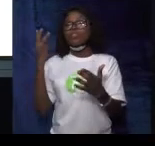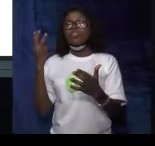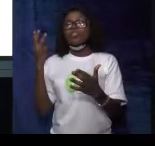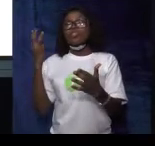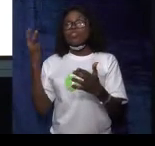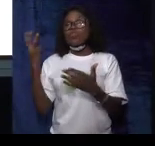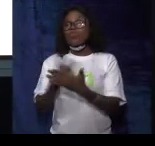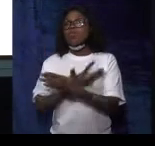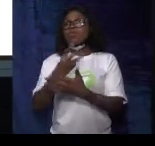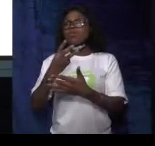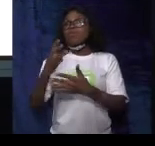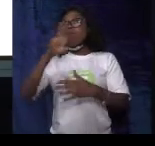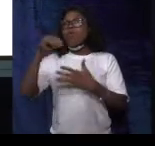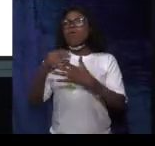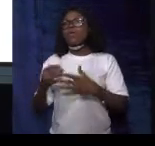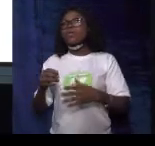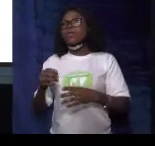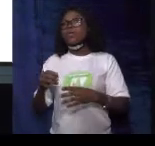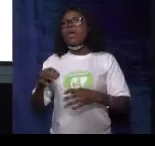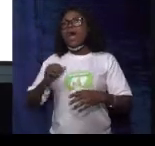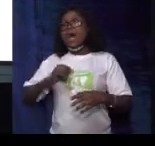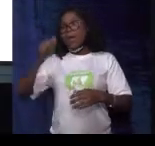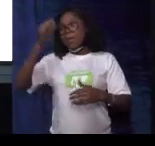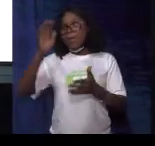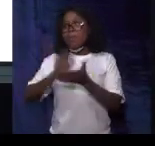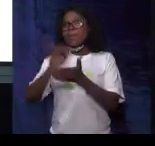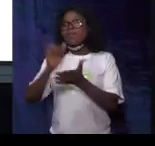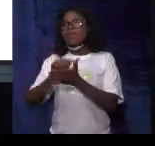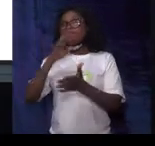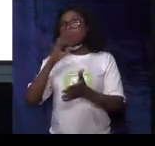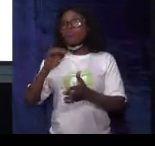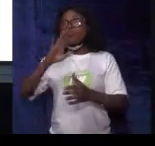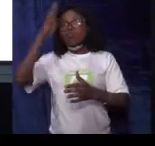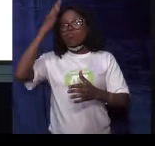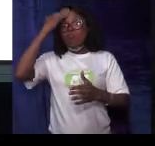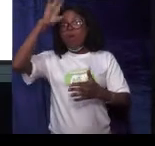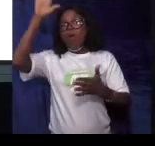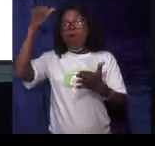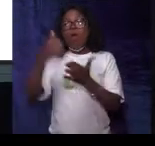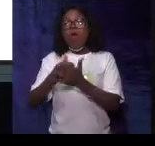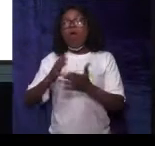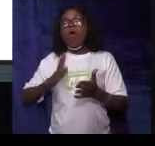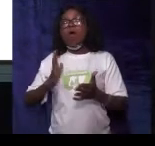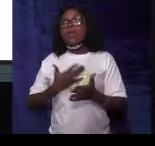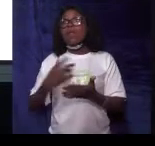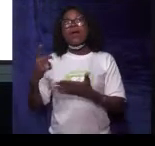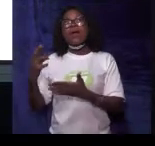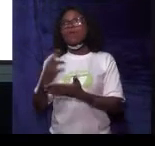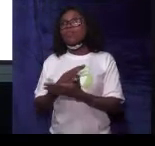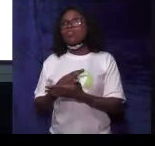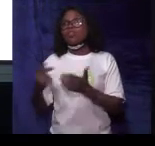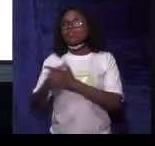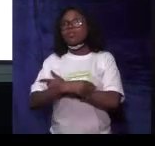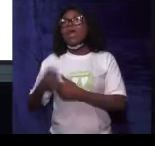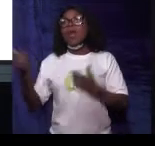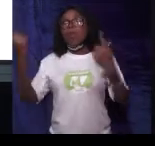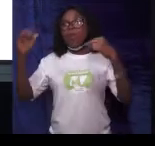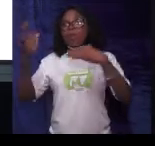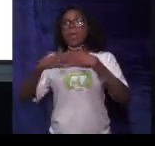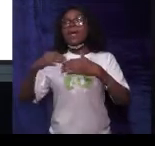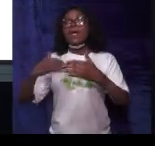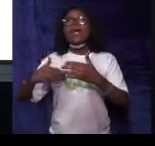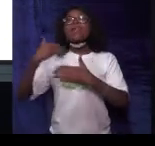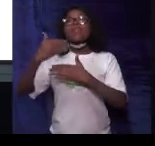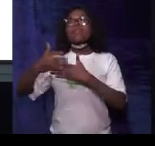week. I believe that you've been able to recall a lot of the concepts that we have taught. By next week, I will be back with